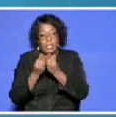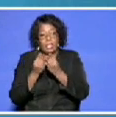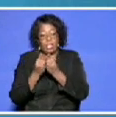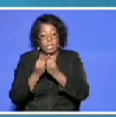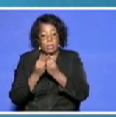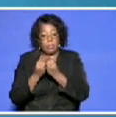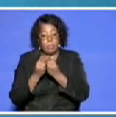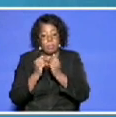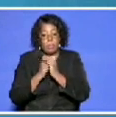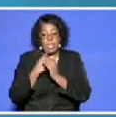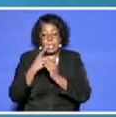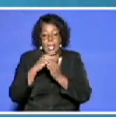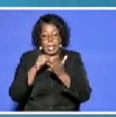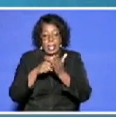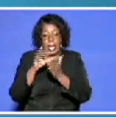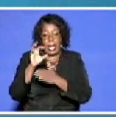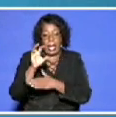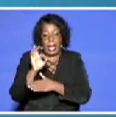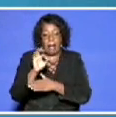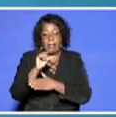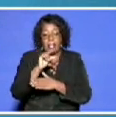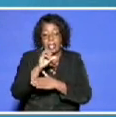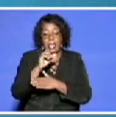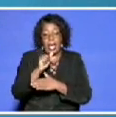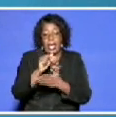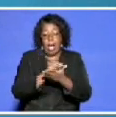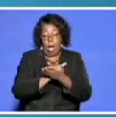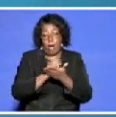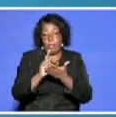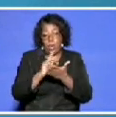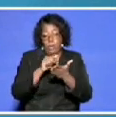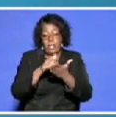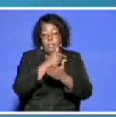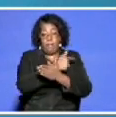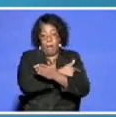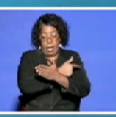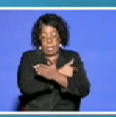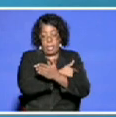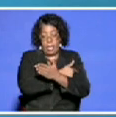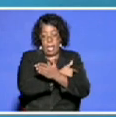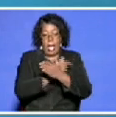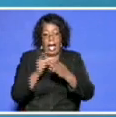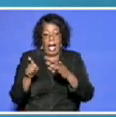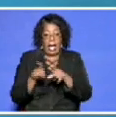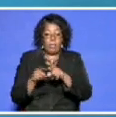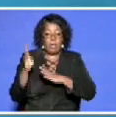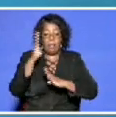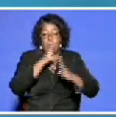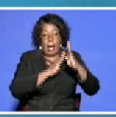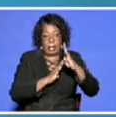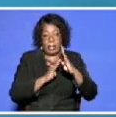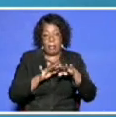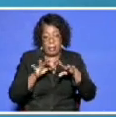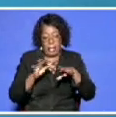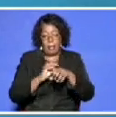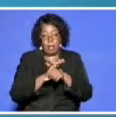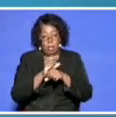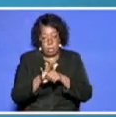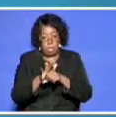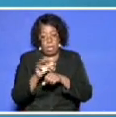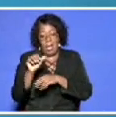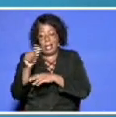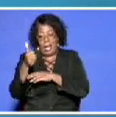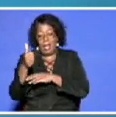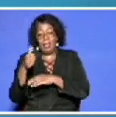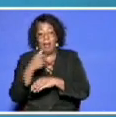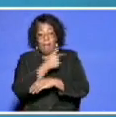Janet Woodcock, says the FDA's approval of this vaccine is a milestone as we continue to battle the COVID-19 pandemic. While this and other vaccines